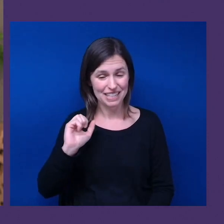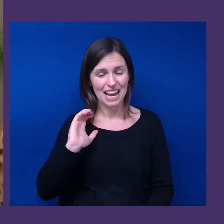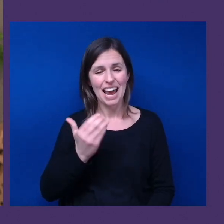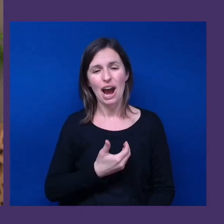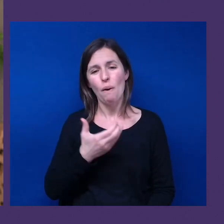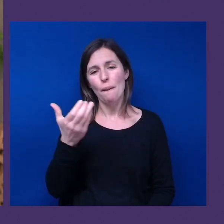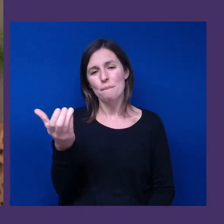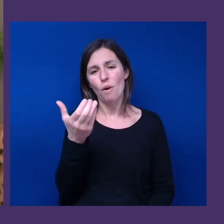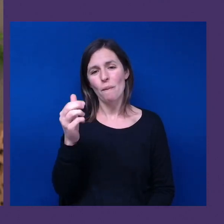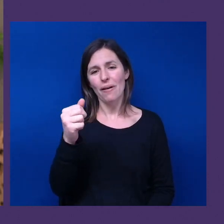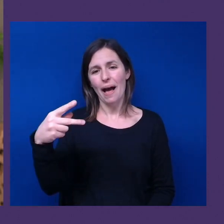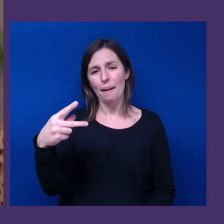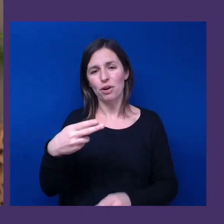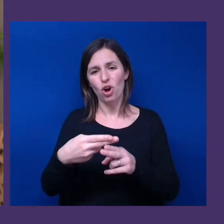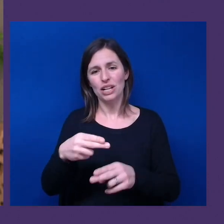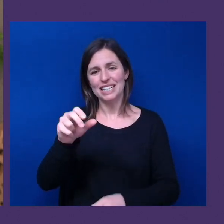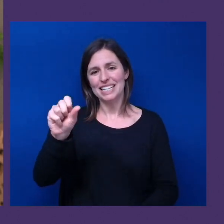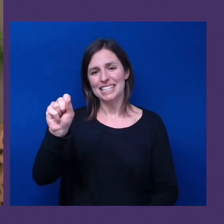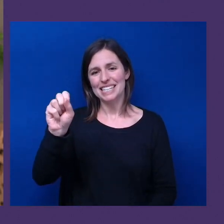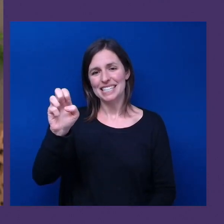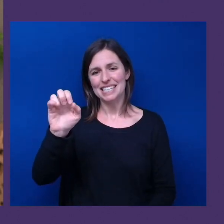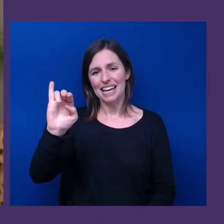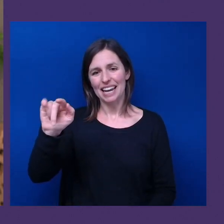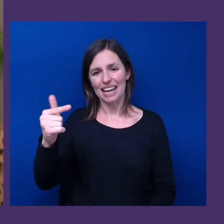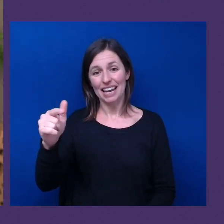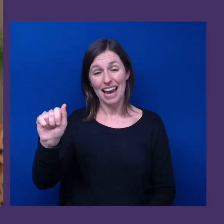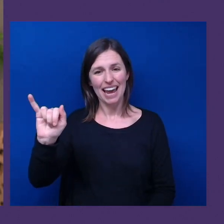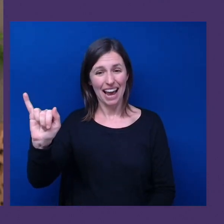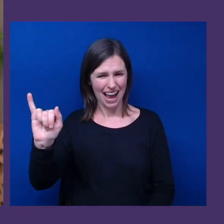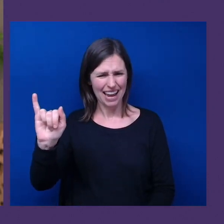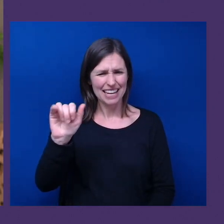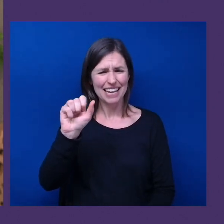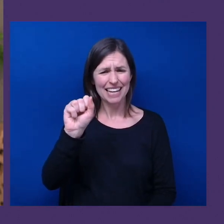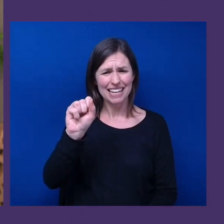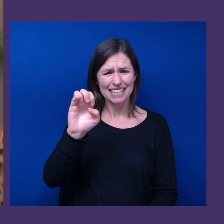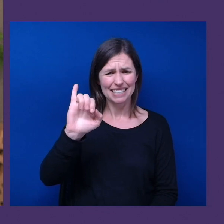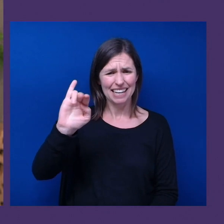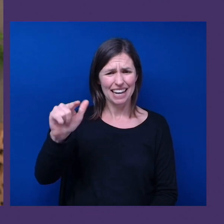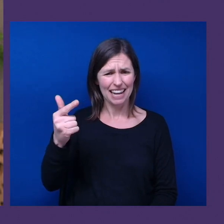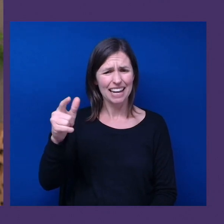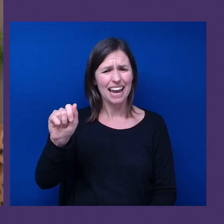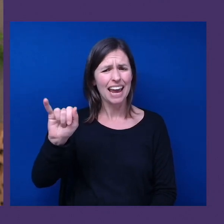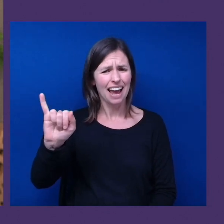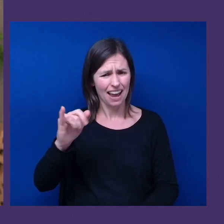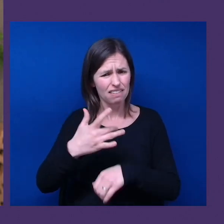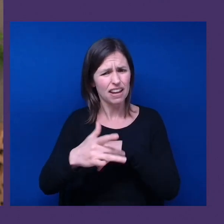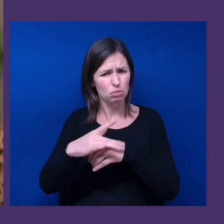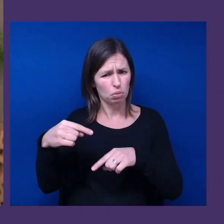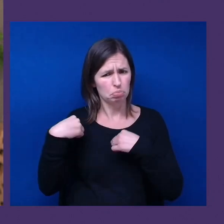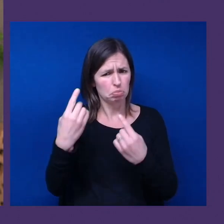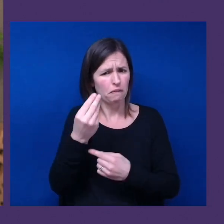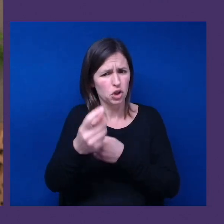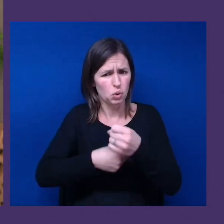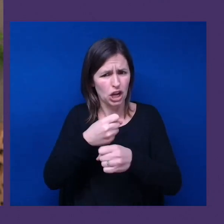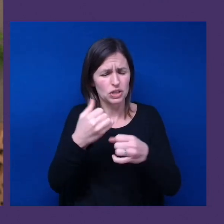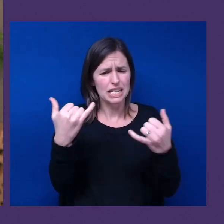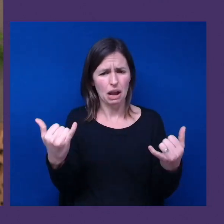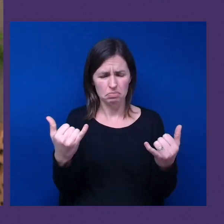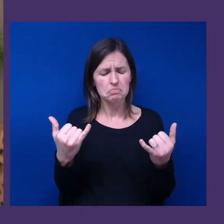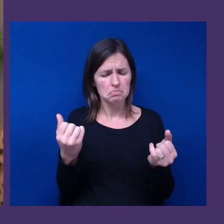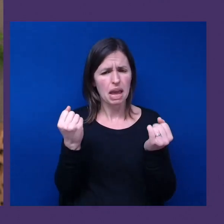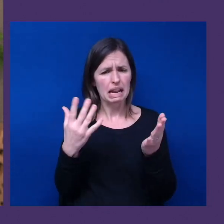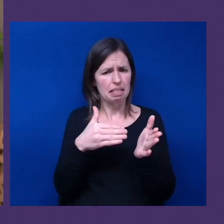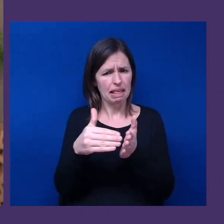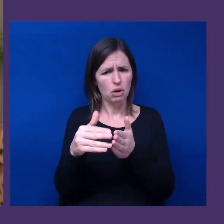AI. Seeing AI has been available for a couple of years now, and there are many thousands of users of it today. We've